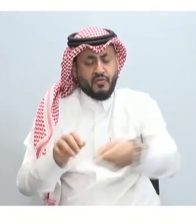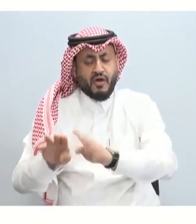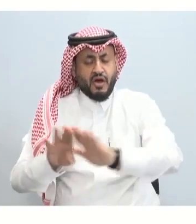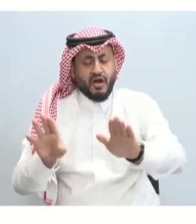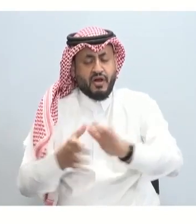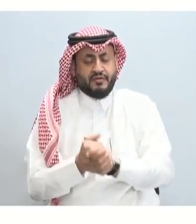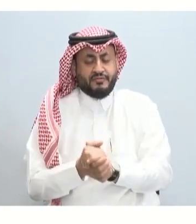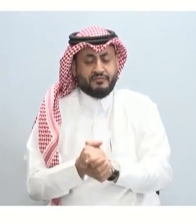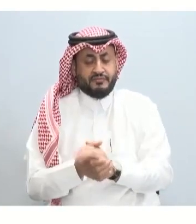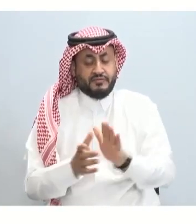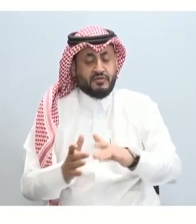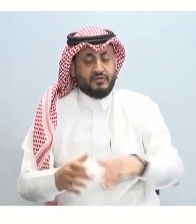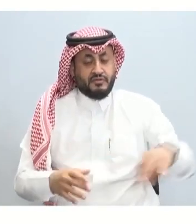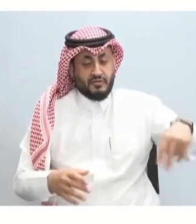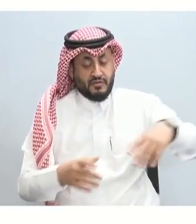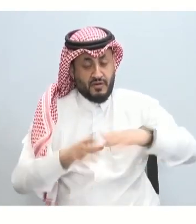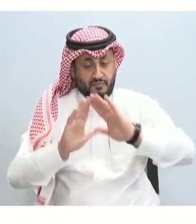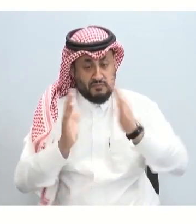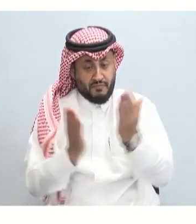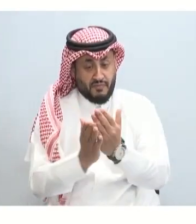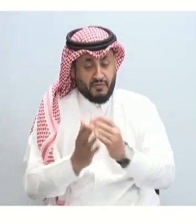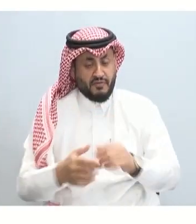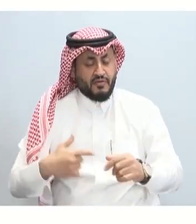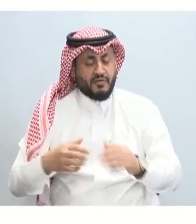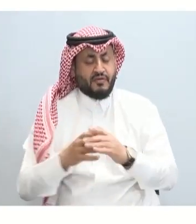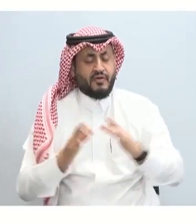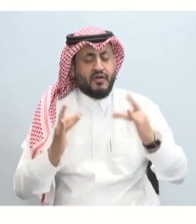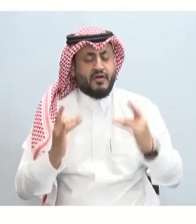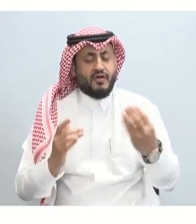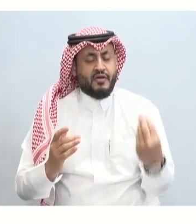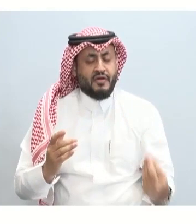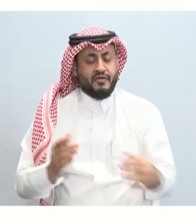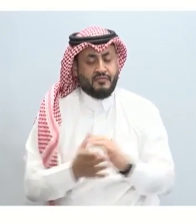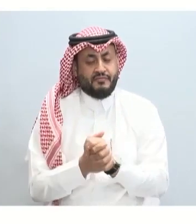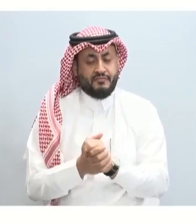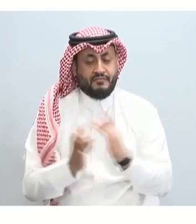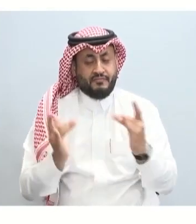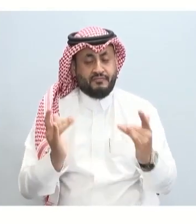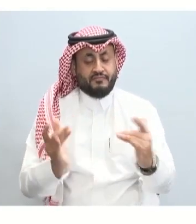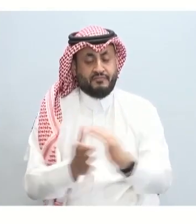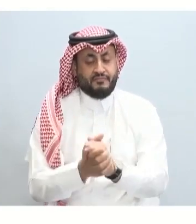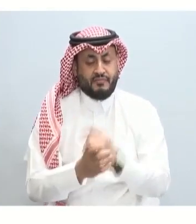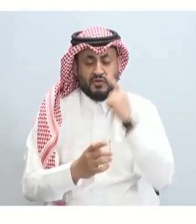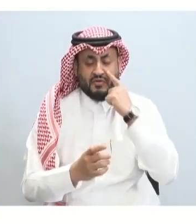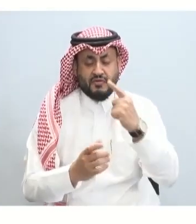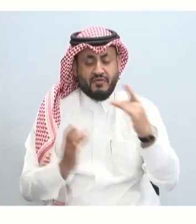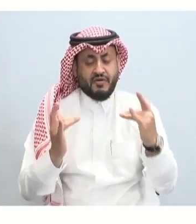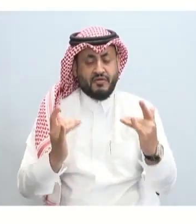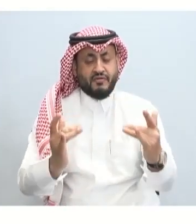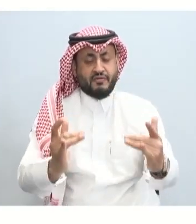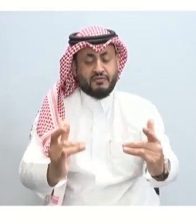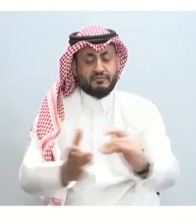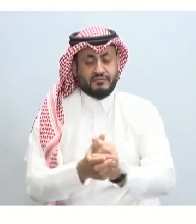on, you will go to a place that is called the waiting area, where you can see chairs from